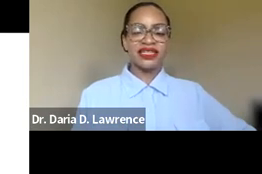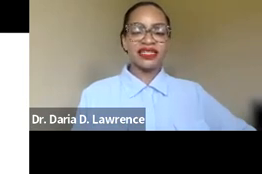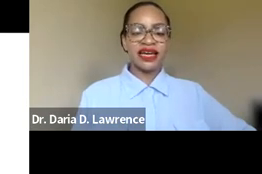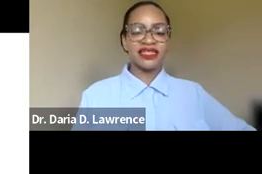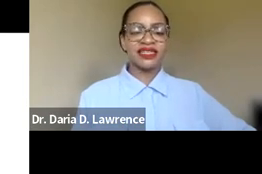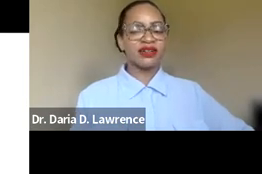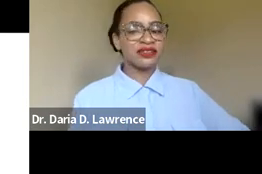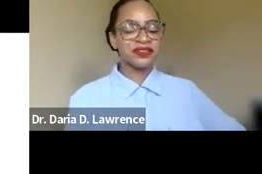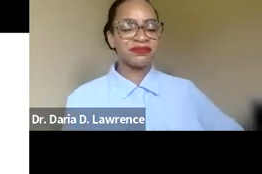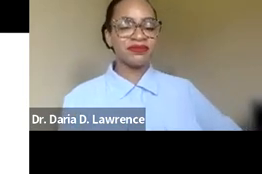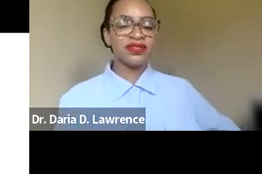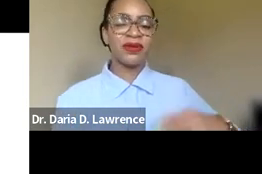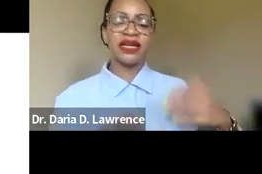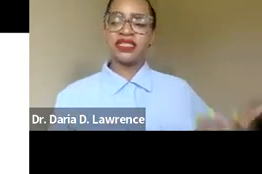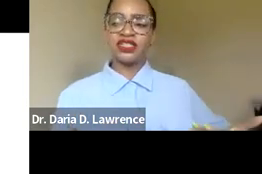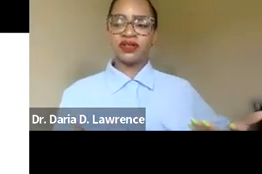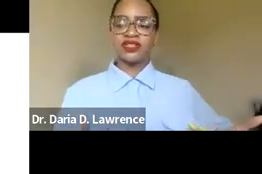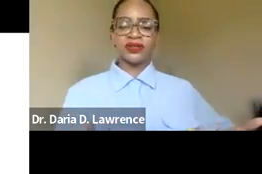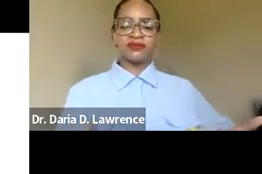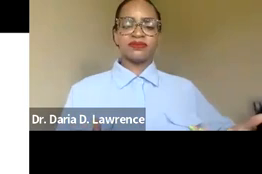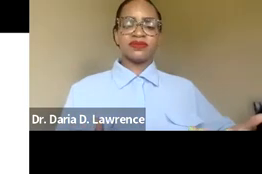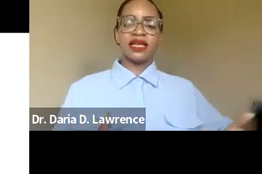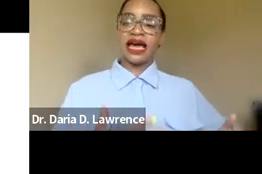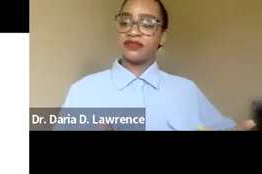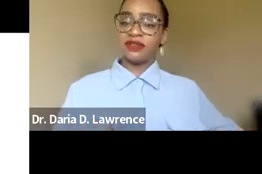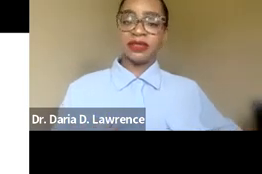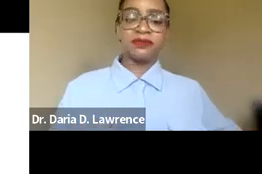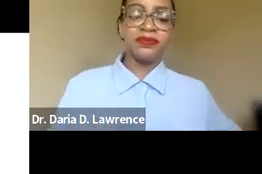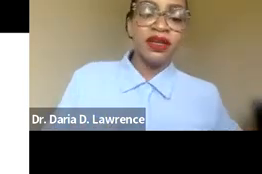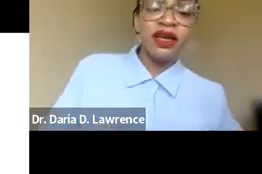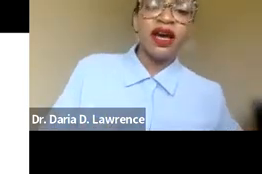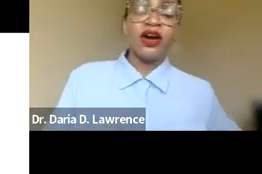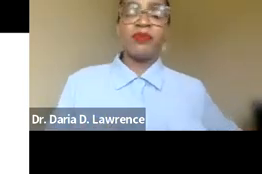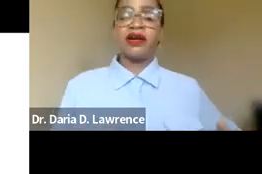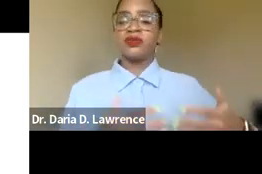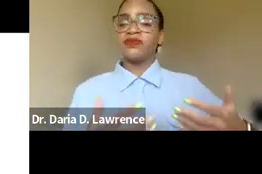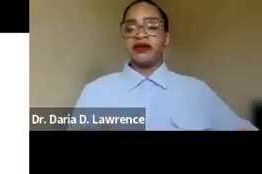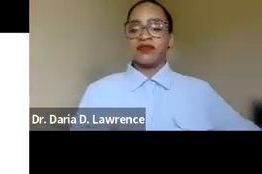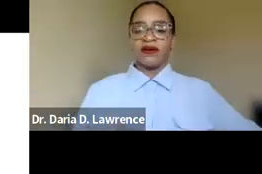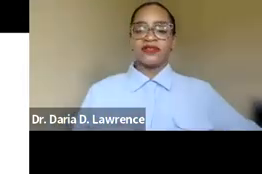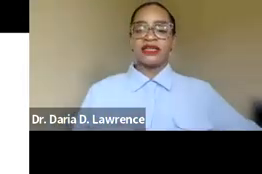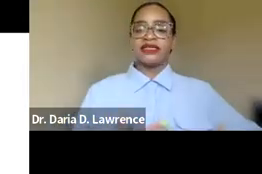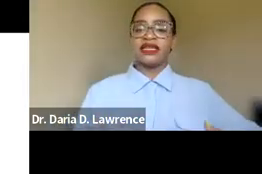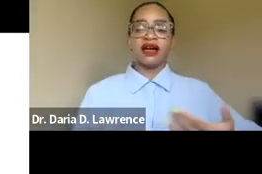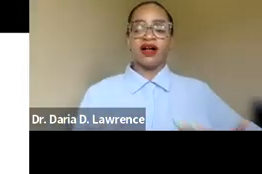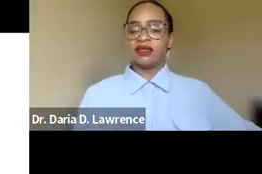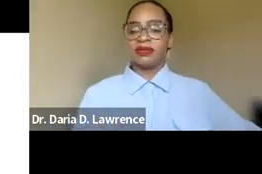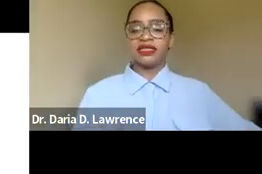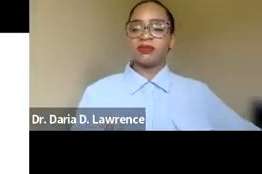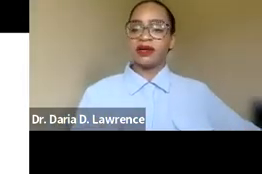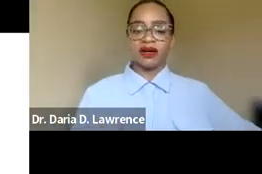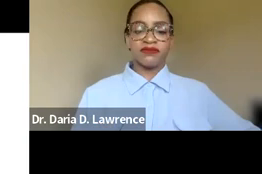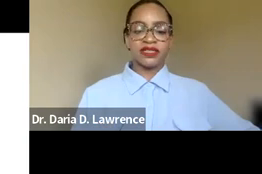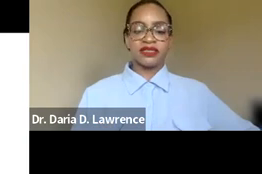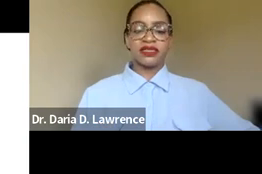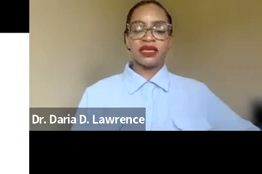Now this next case is a little different. So we had a 6-year-old student, Latin female. Her parents were very involved and they attended all of the meetings